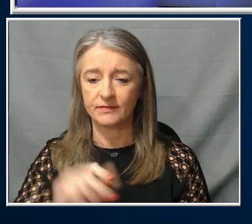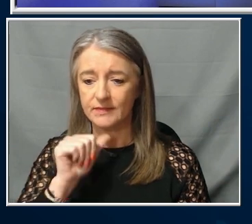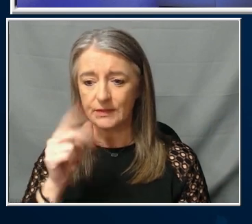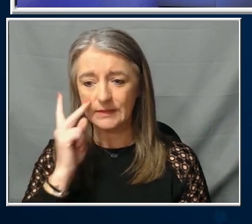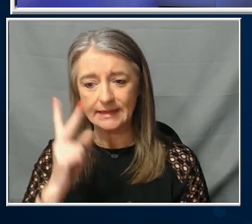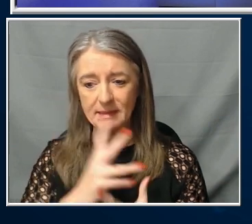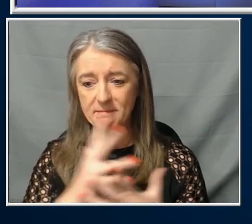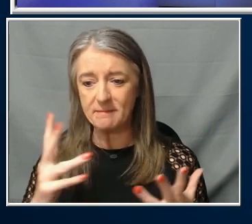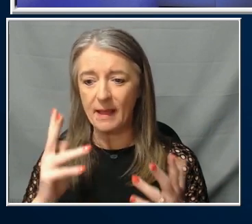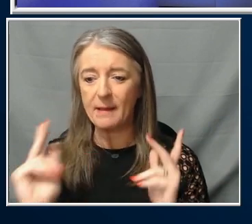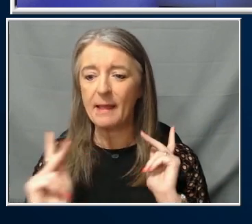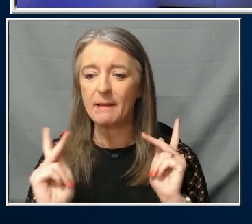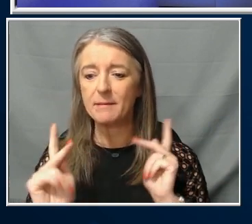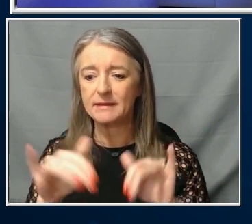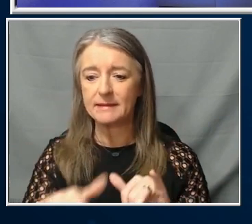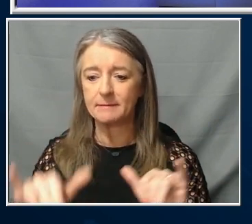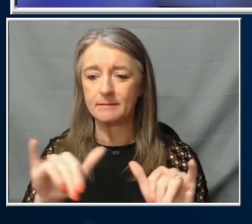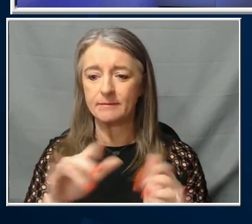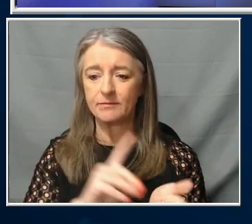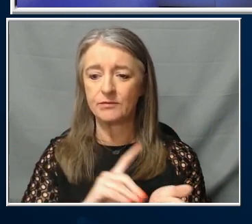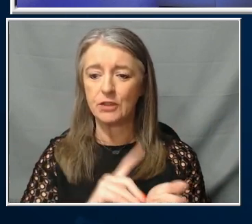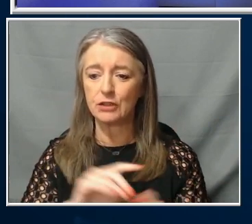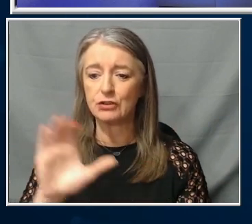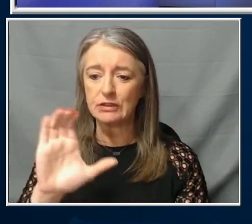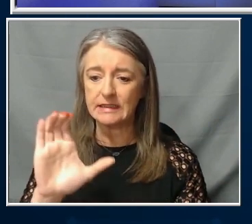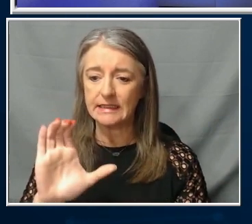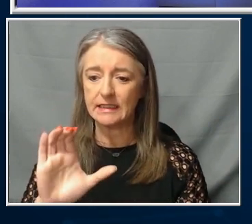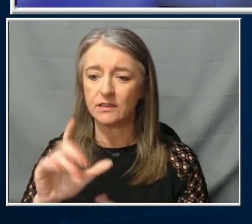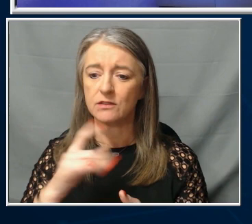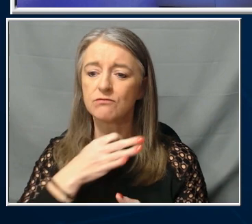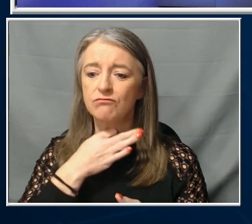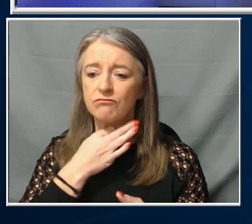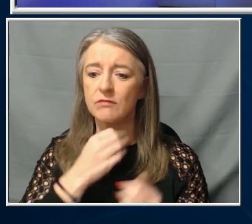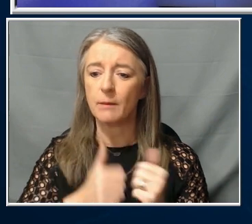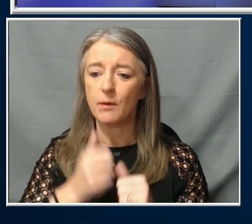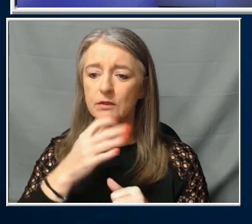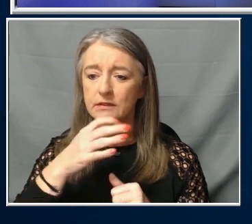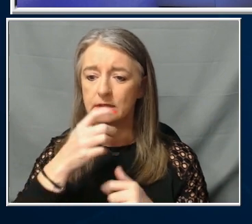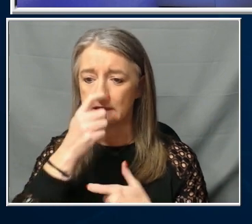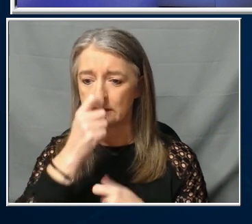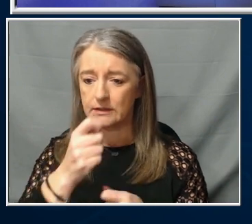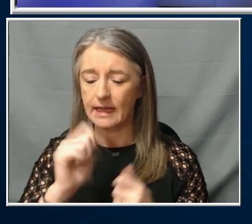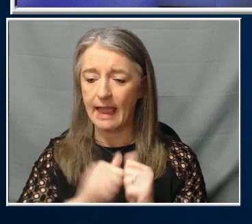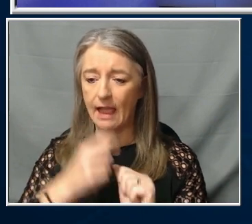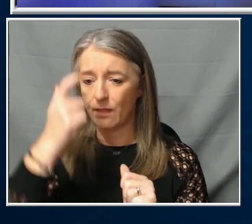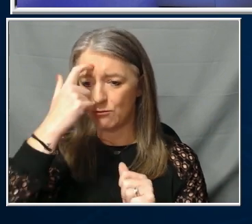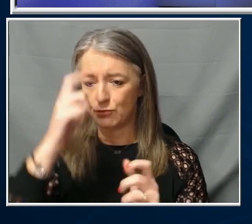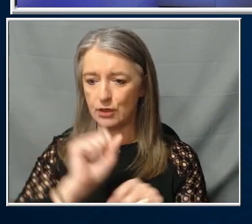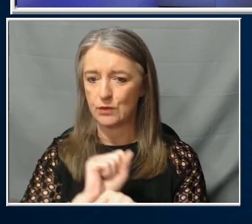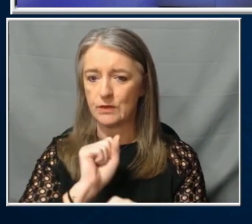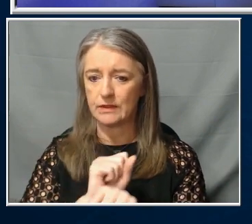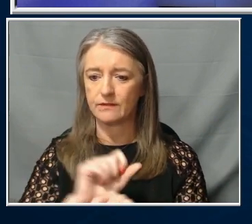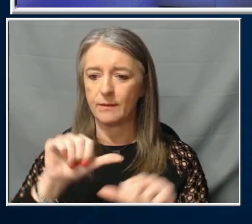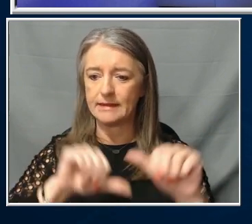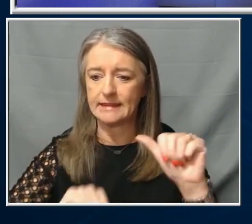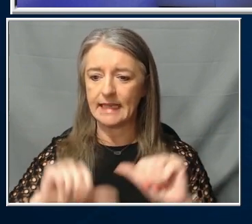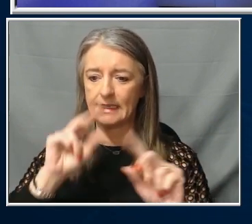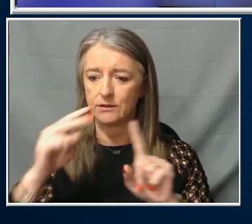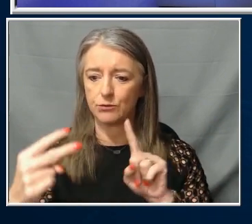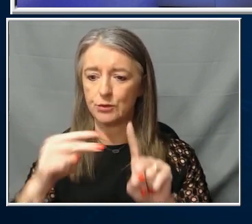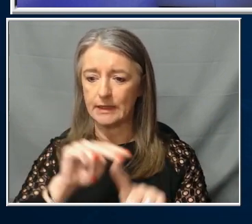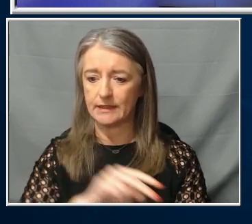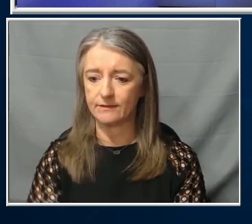lot of people just like you. Hey, Dr. C, curious, what do you find most interesting about the way the brain works, just from a scientist perspective?